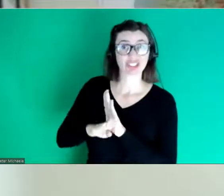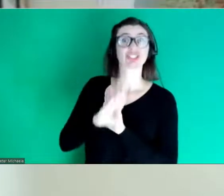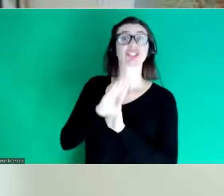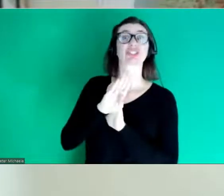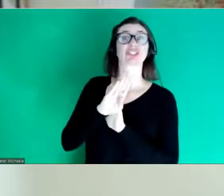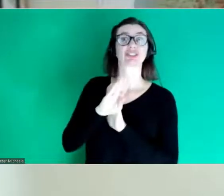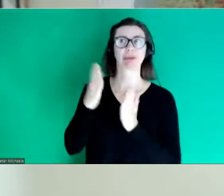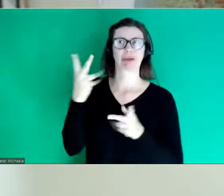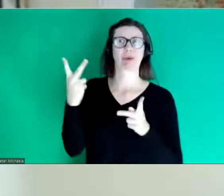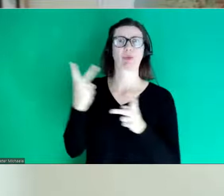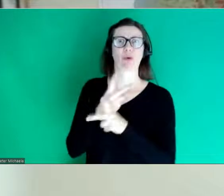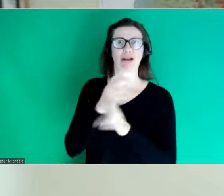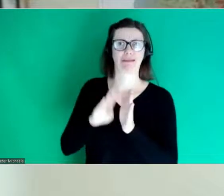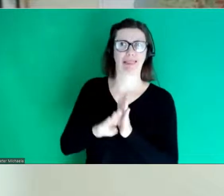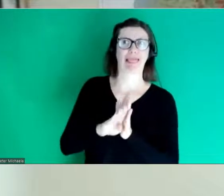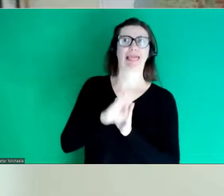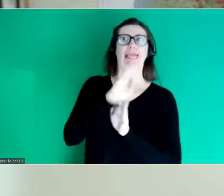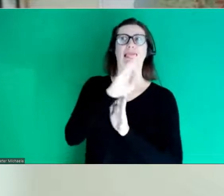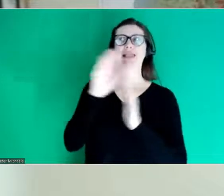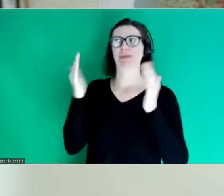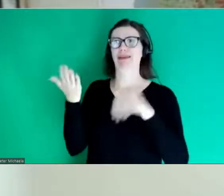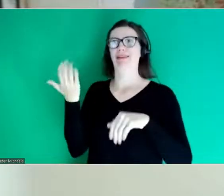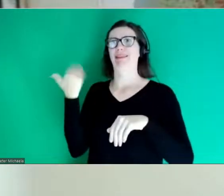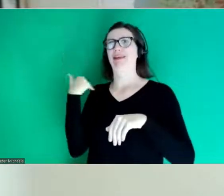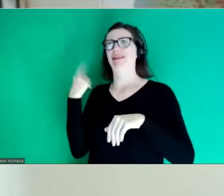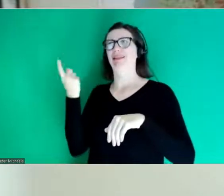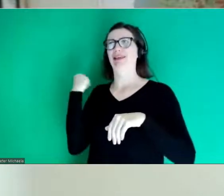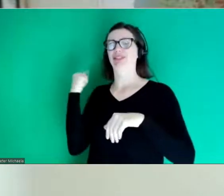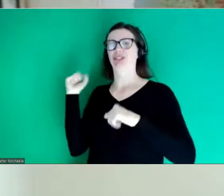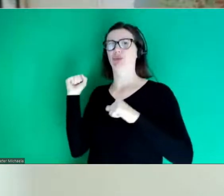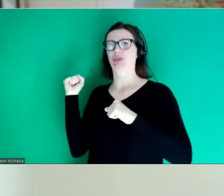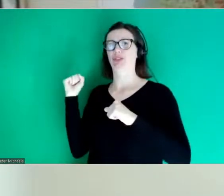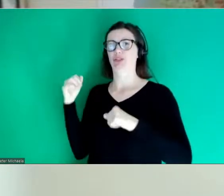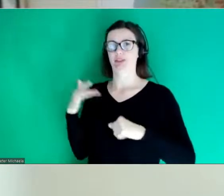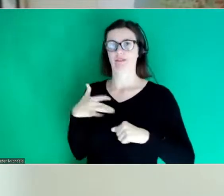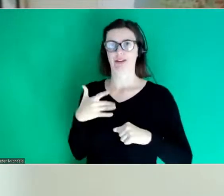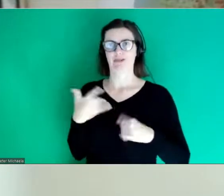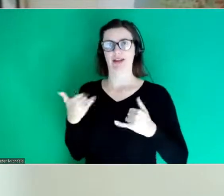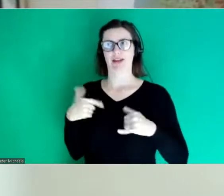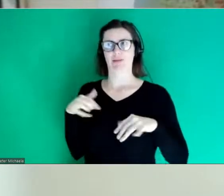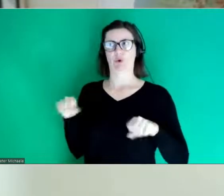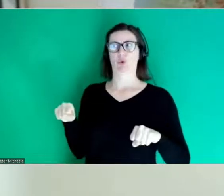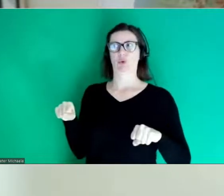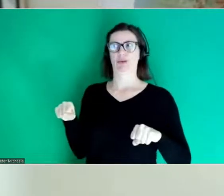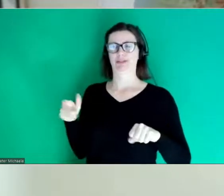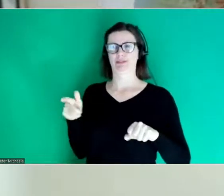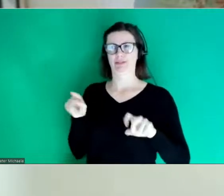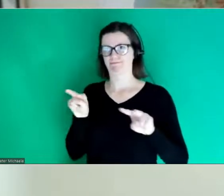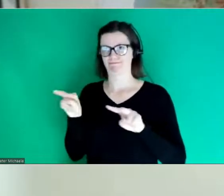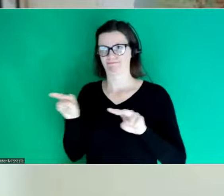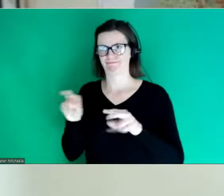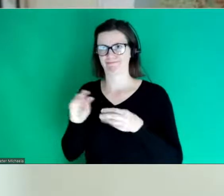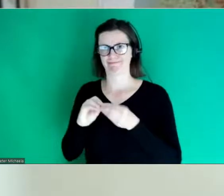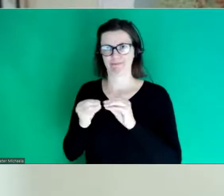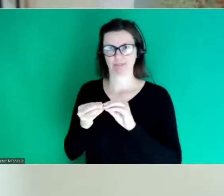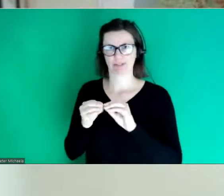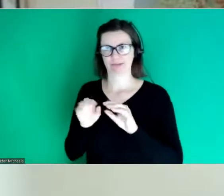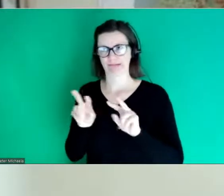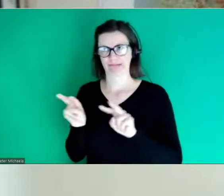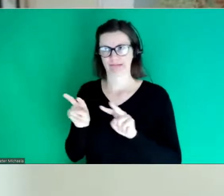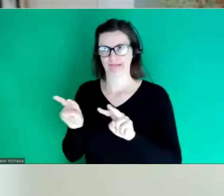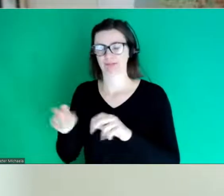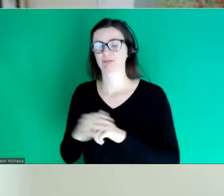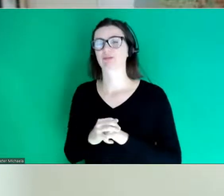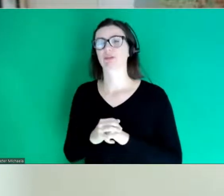or worse than last winter. And so I'm sort of holding on to my seatbelts and watching those numbers pretty closely. But I will say that